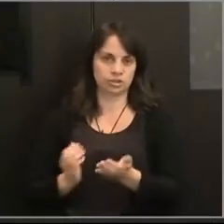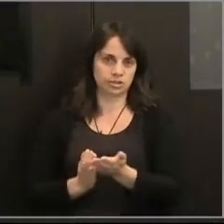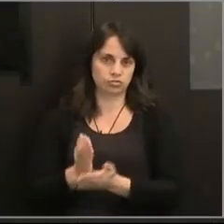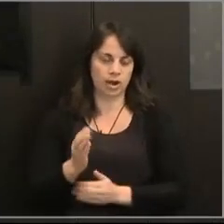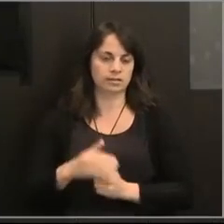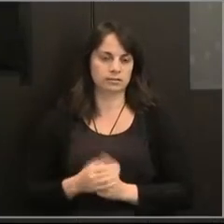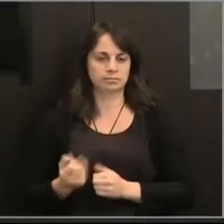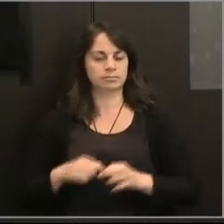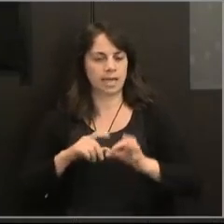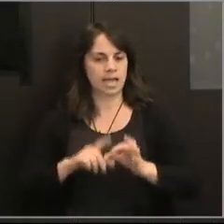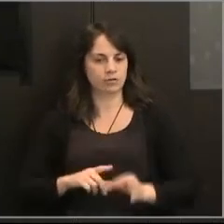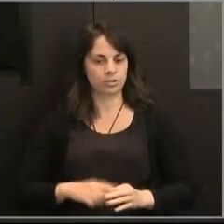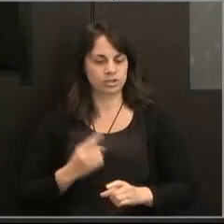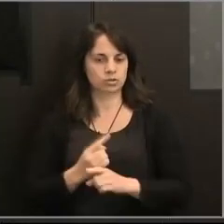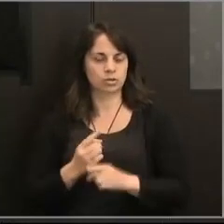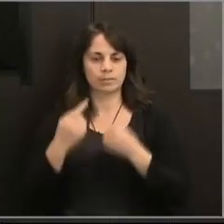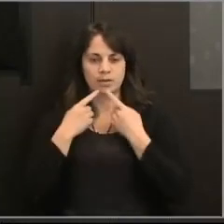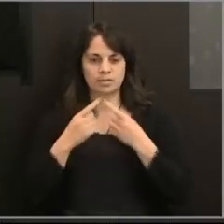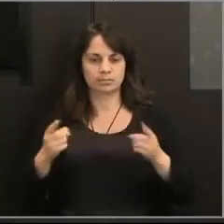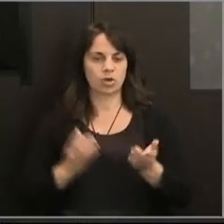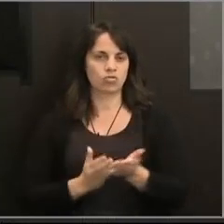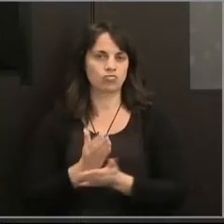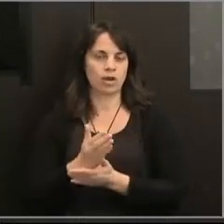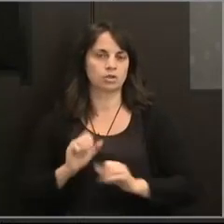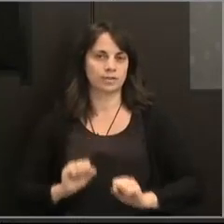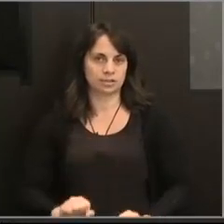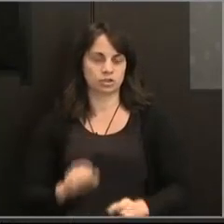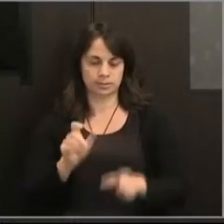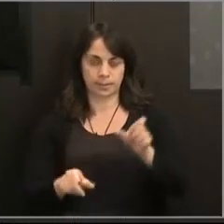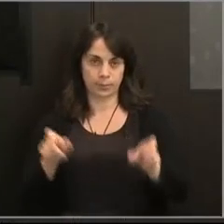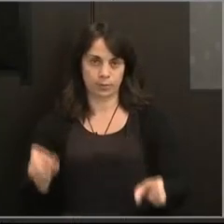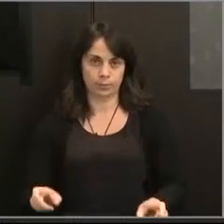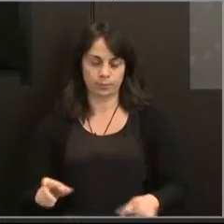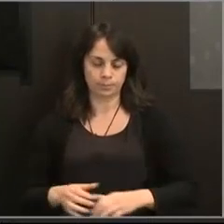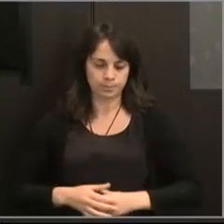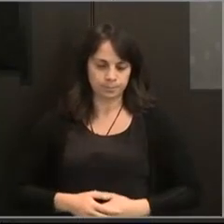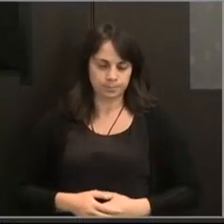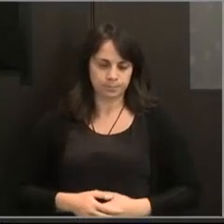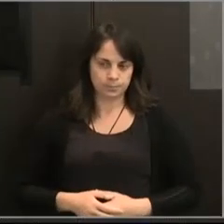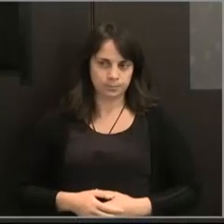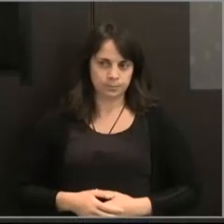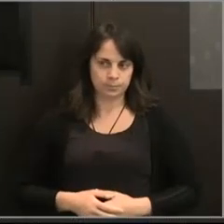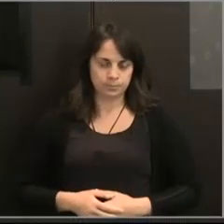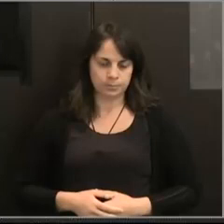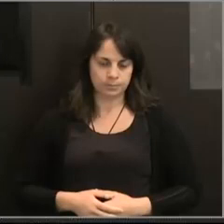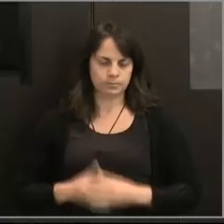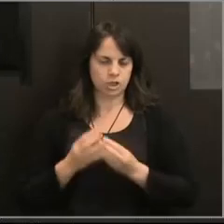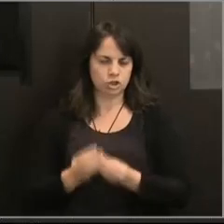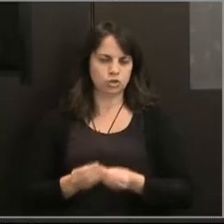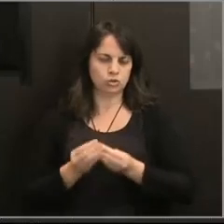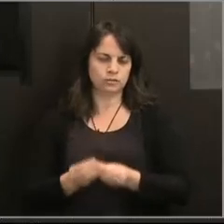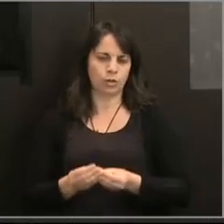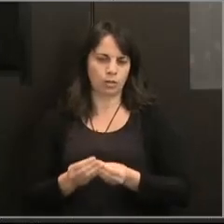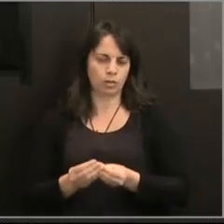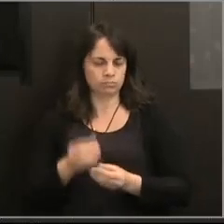firstly about the Declaration on the Rights of Indigenous Peoples. It'd be useful to know, I think,